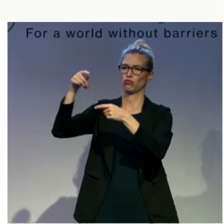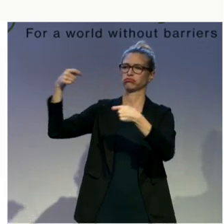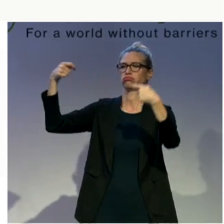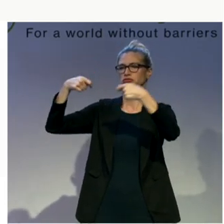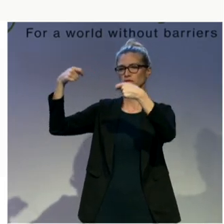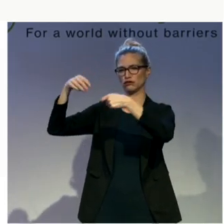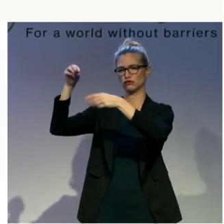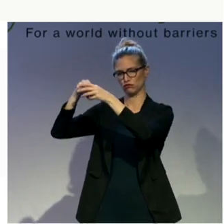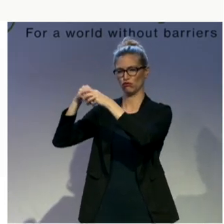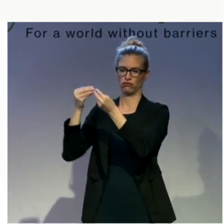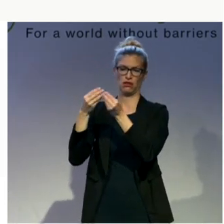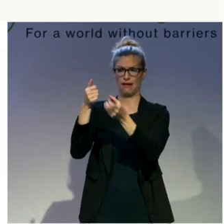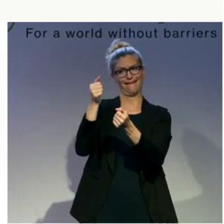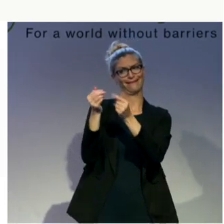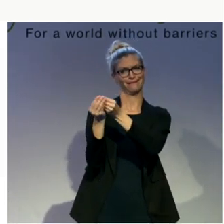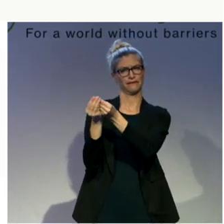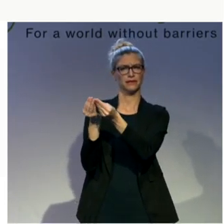provision.